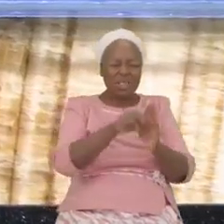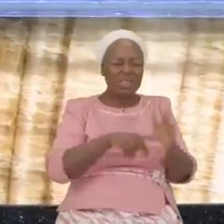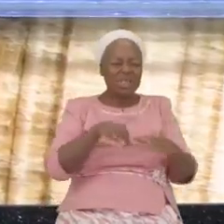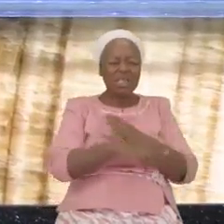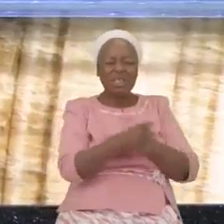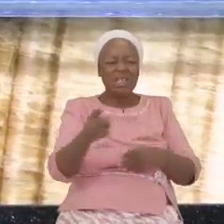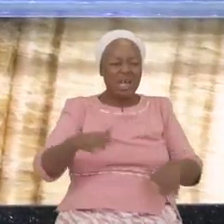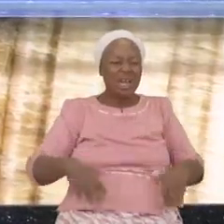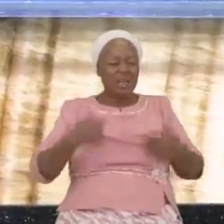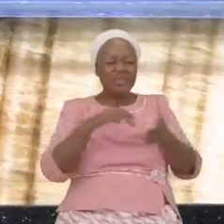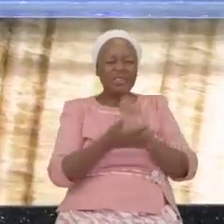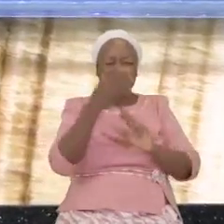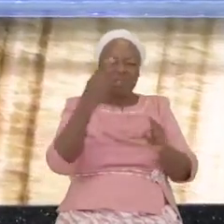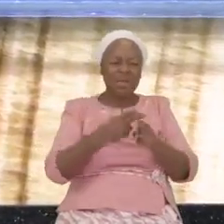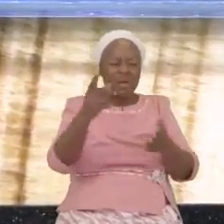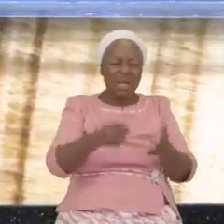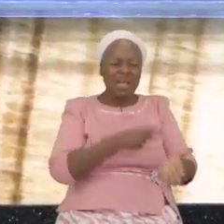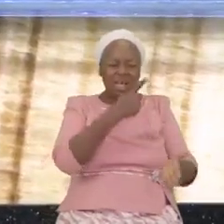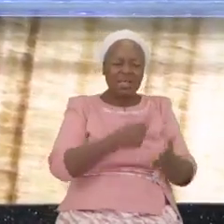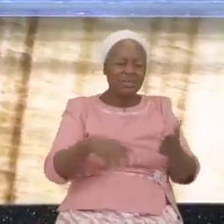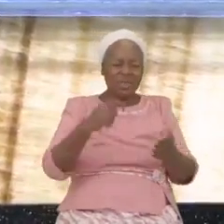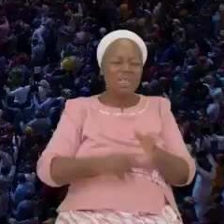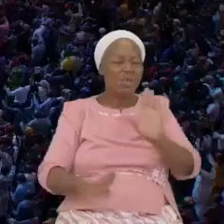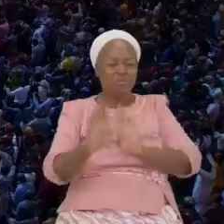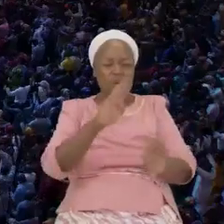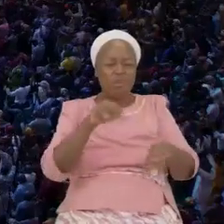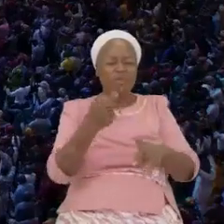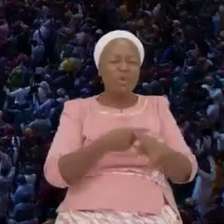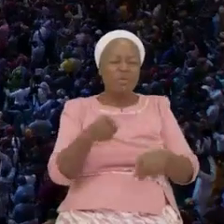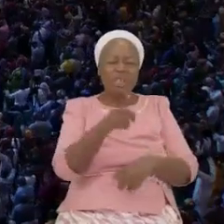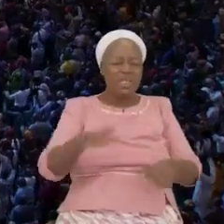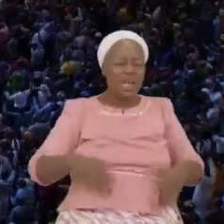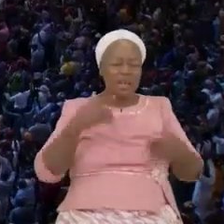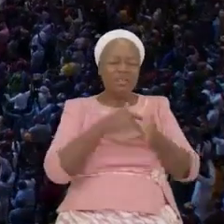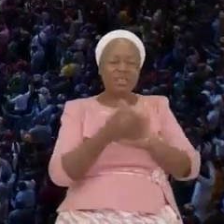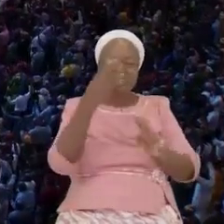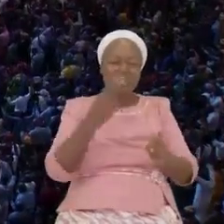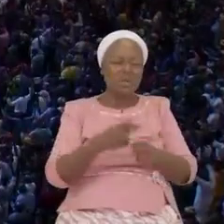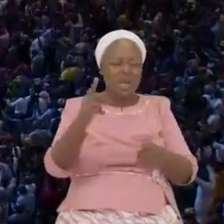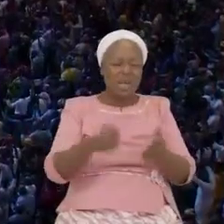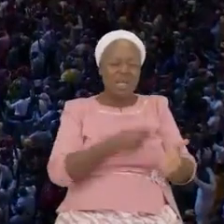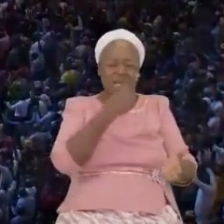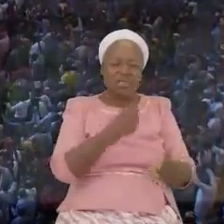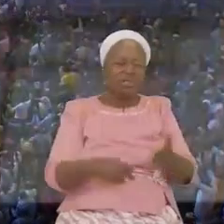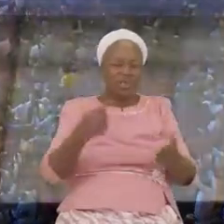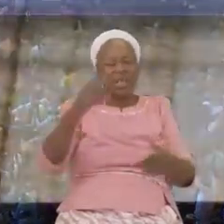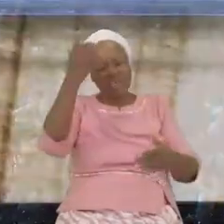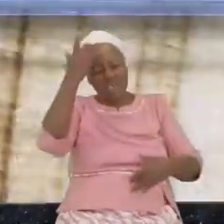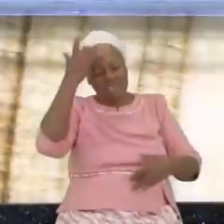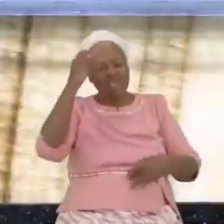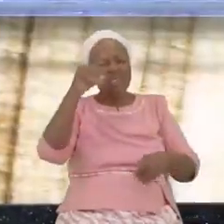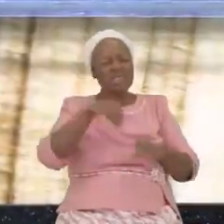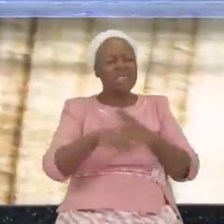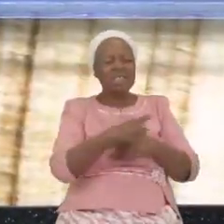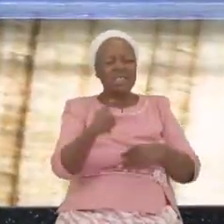lives. Cancel the torment in their lives. Cancel the disease and the sickness in